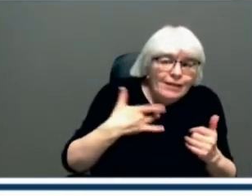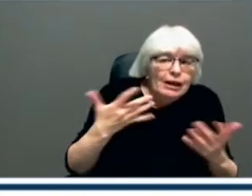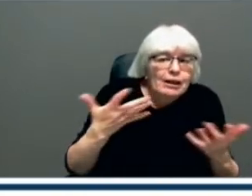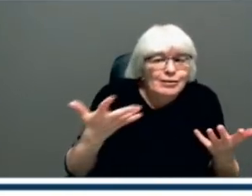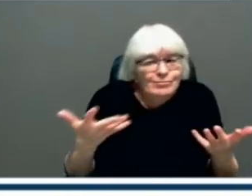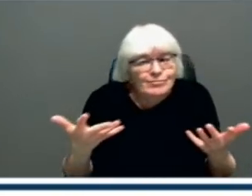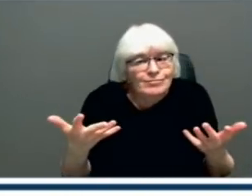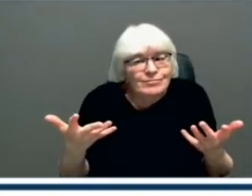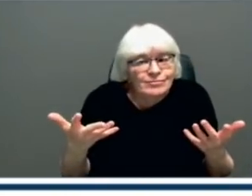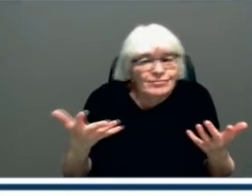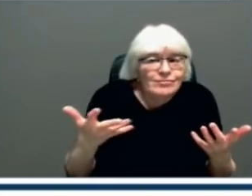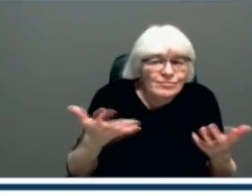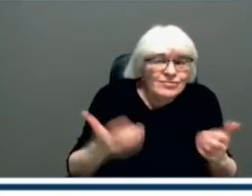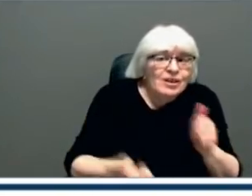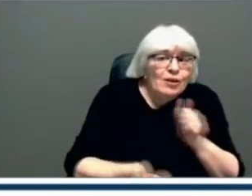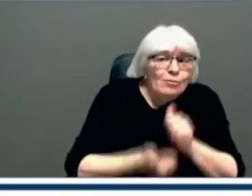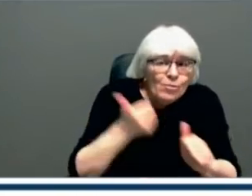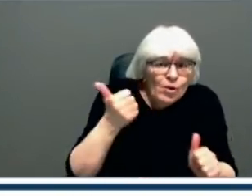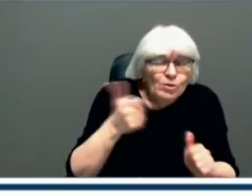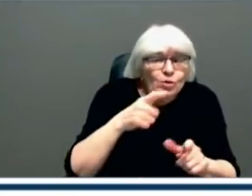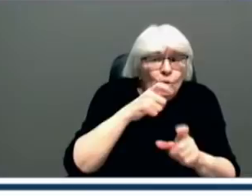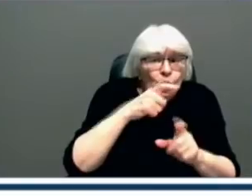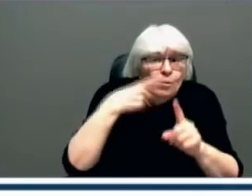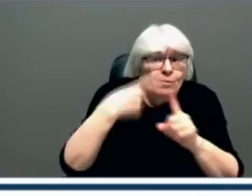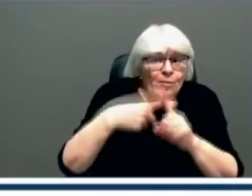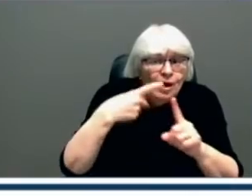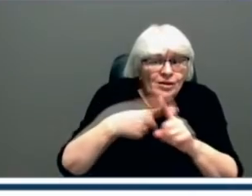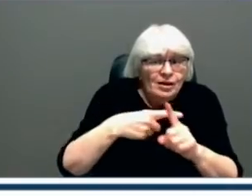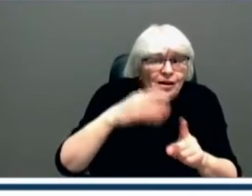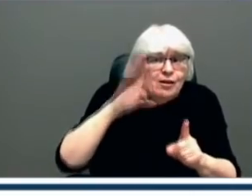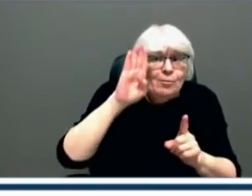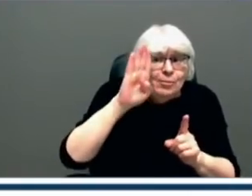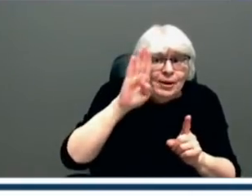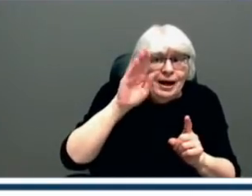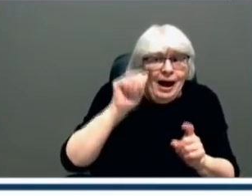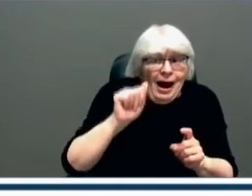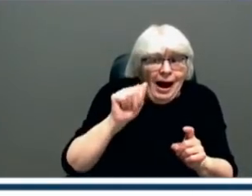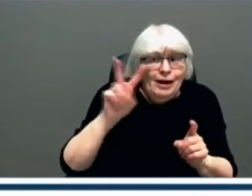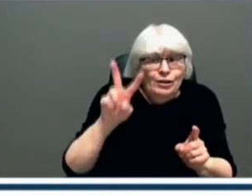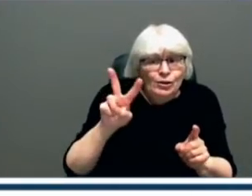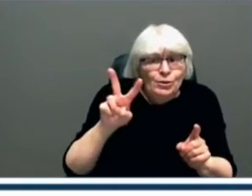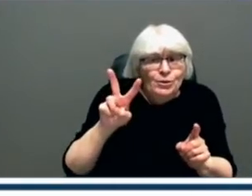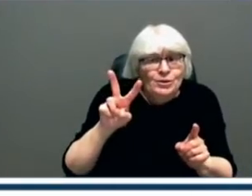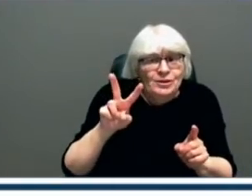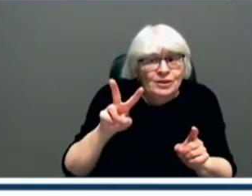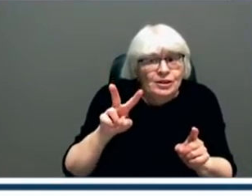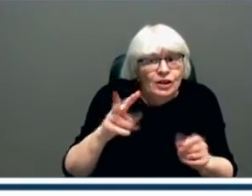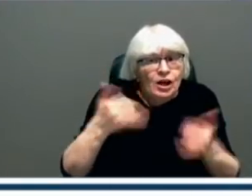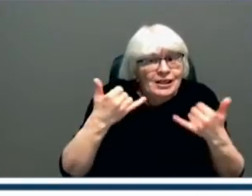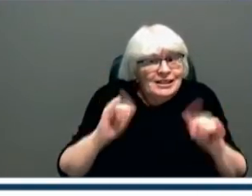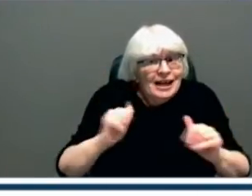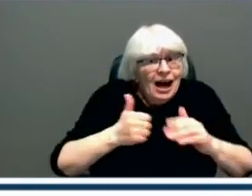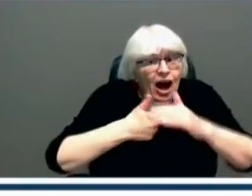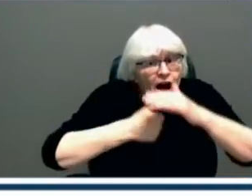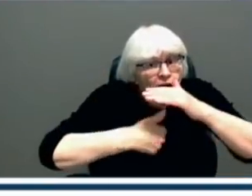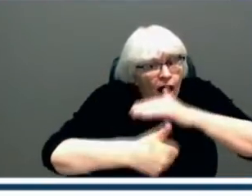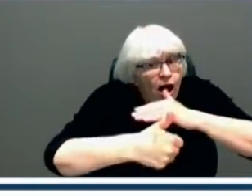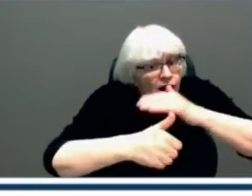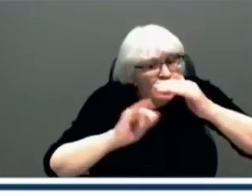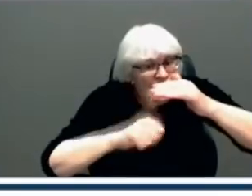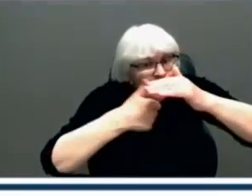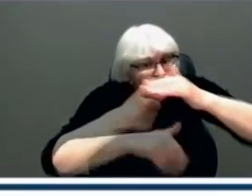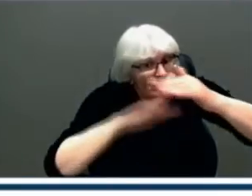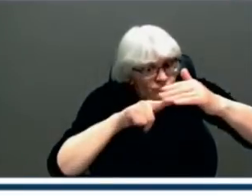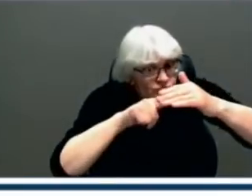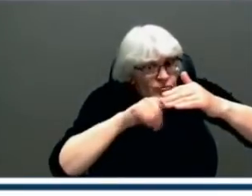our cases now are the BA2. So it's all Omicron, whether it's BA1, which is what we had January, February, or it's the